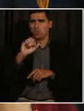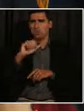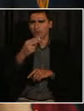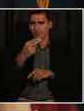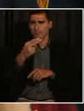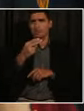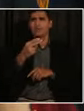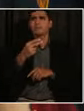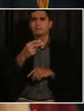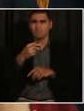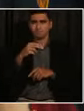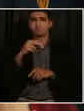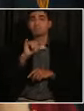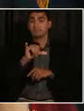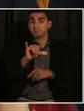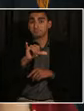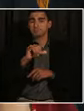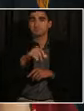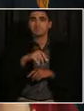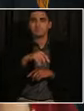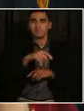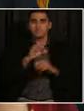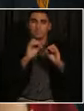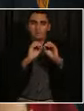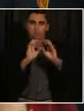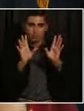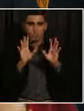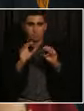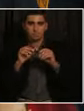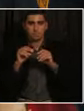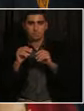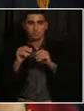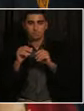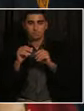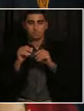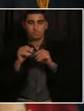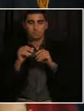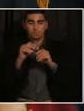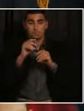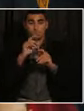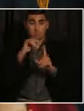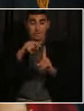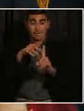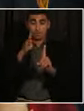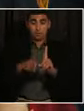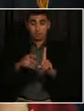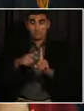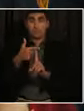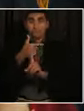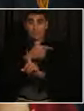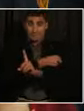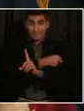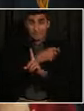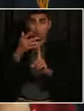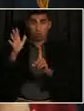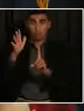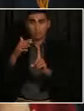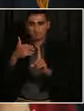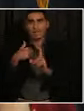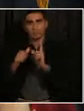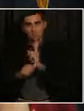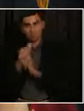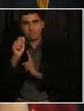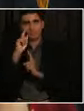Obviously, there's a difference in risk both to the individual and of spreading if you're vaccinated. But